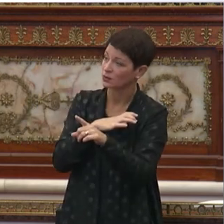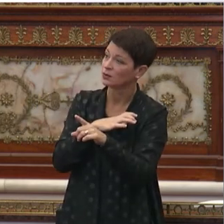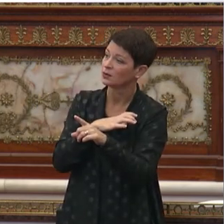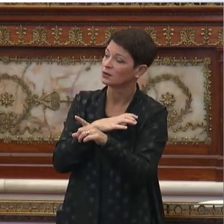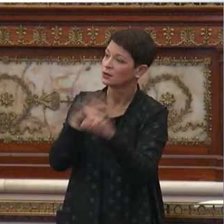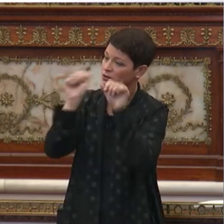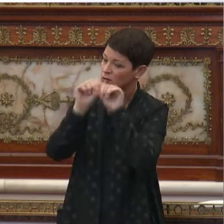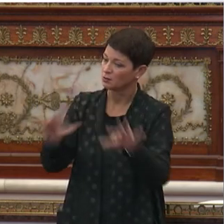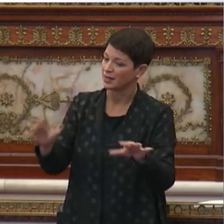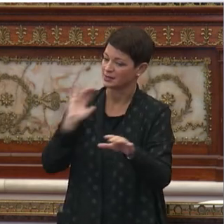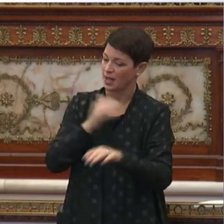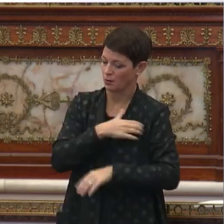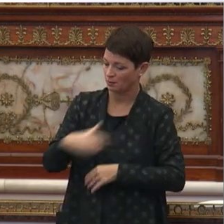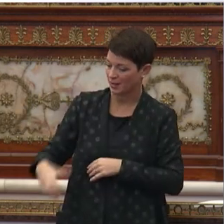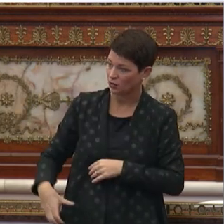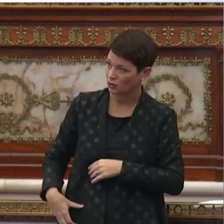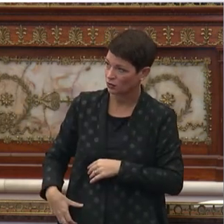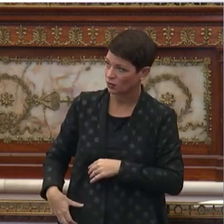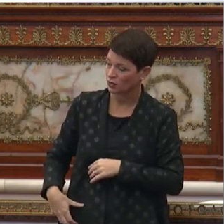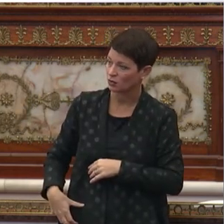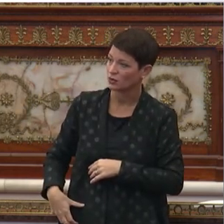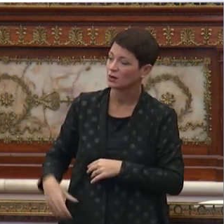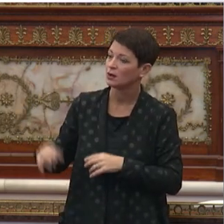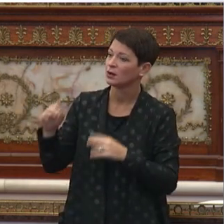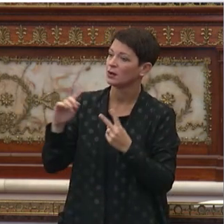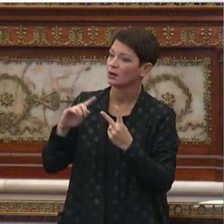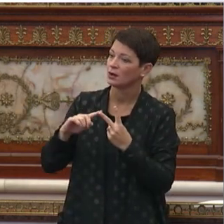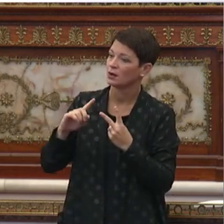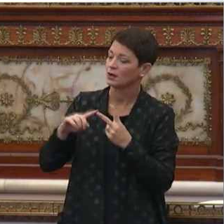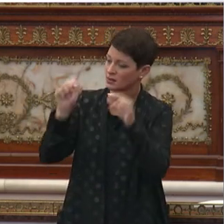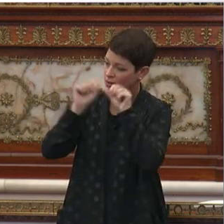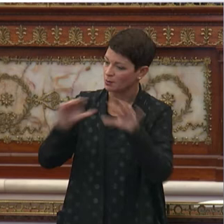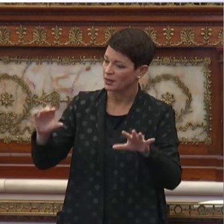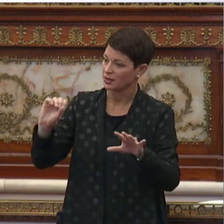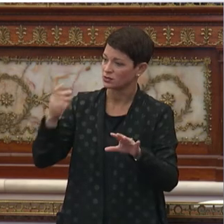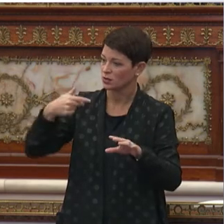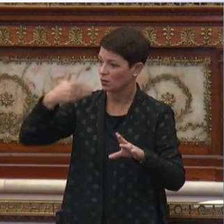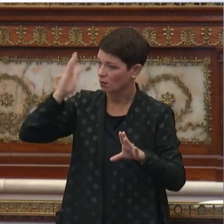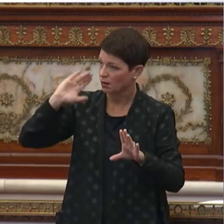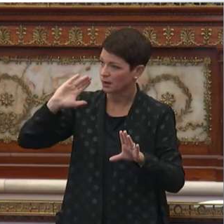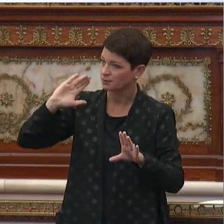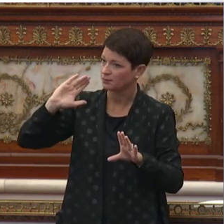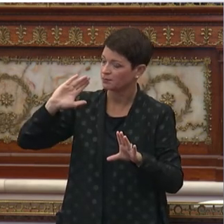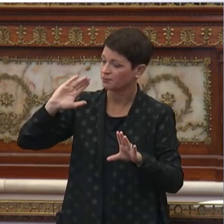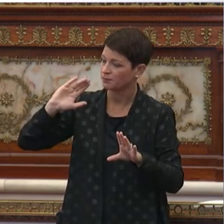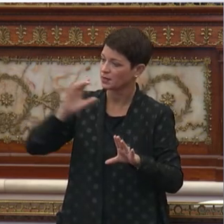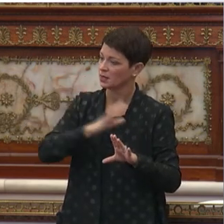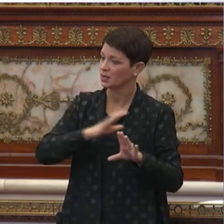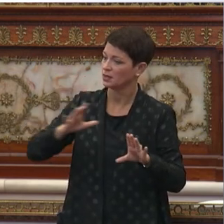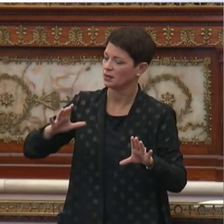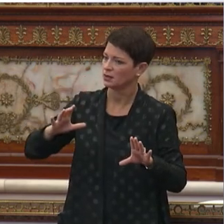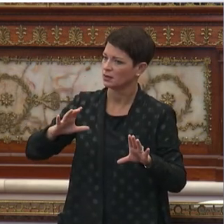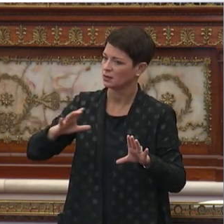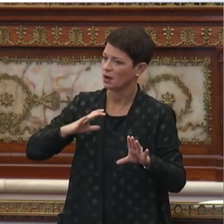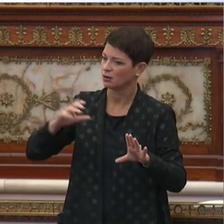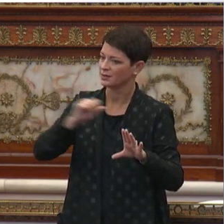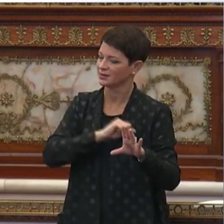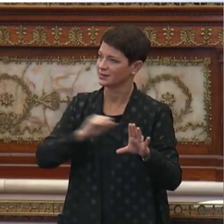to bless our mayor. That you would bless, O God, Congress and